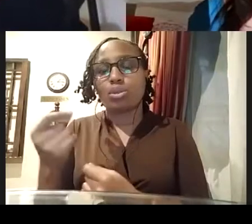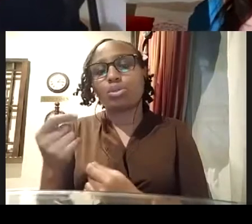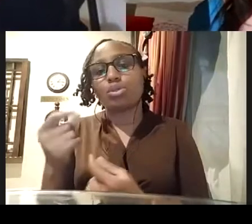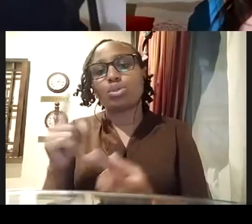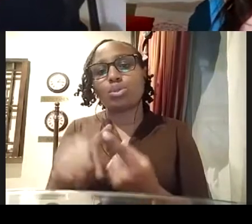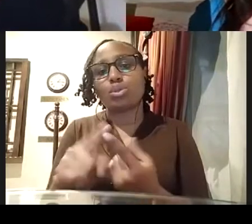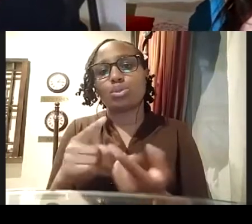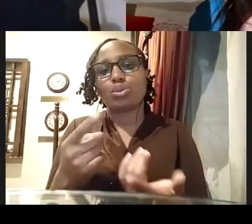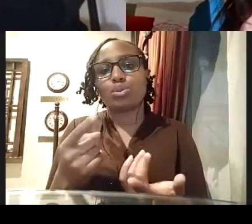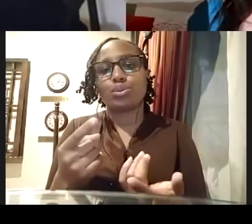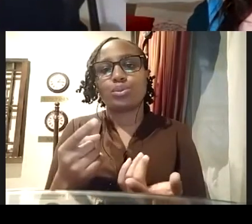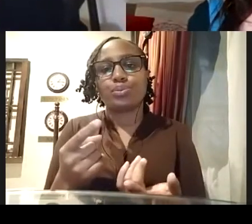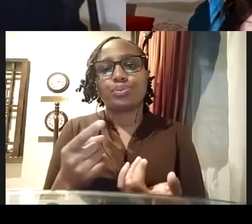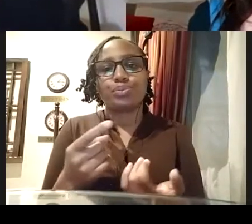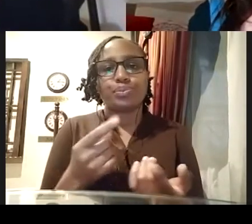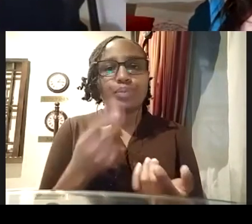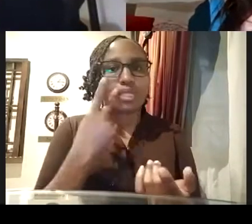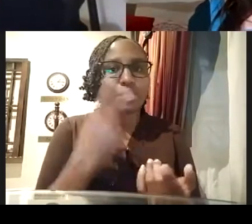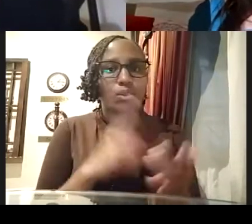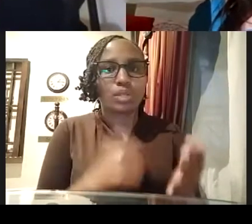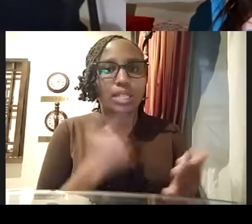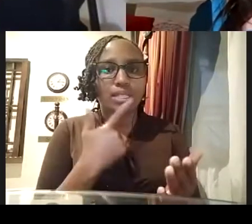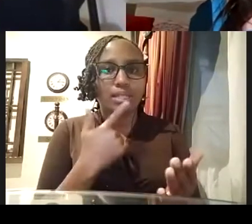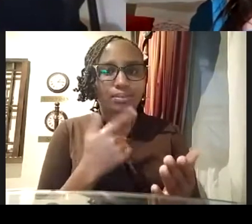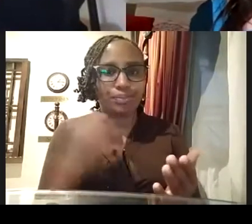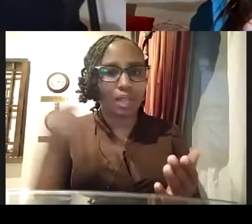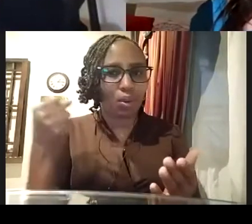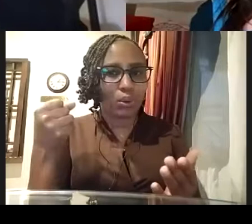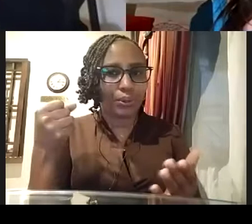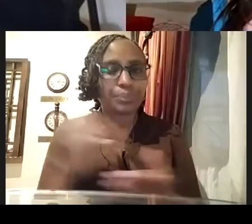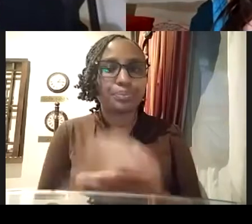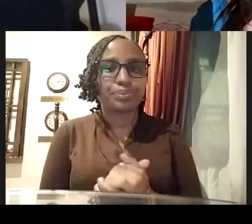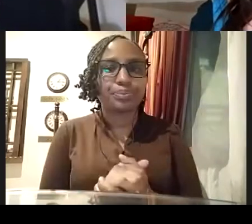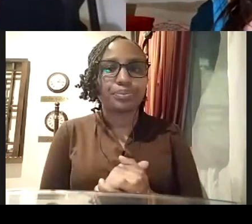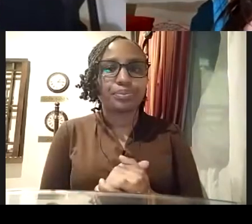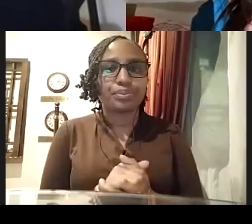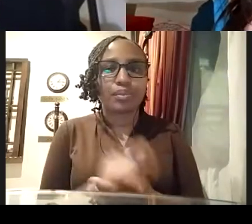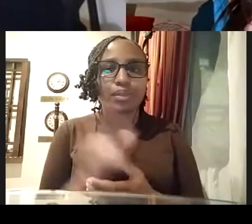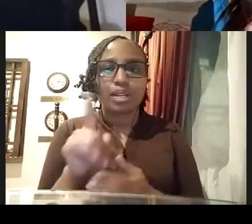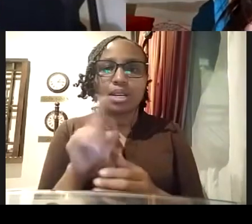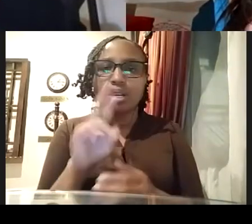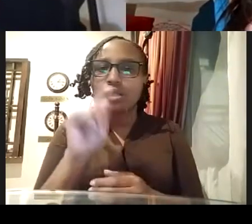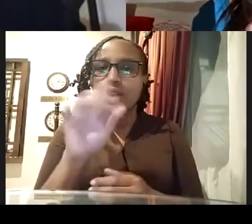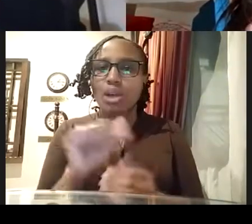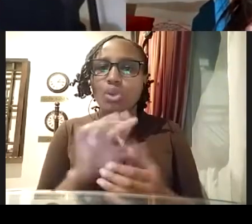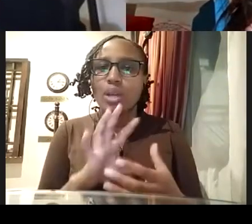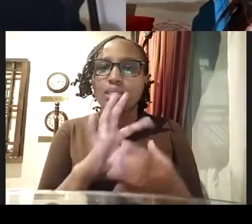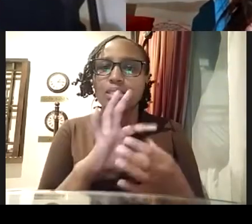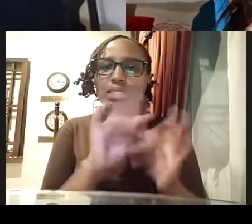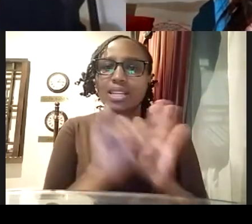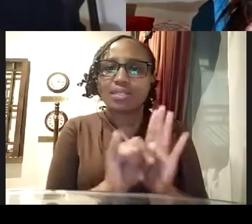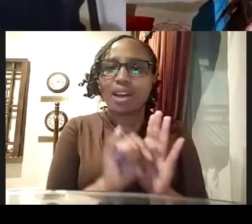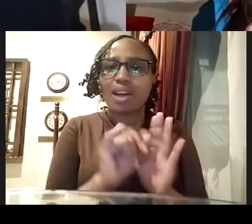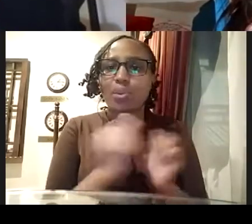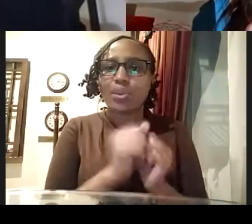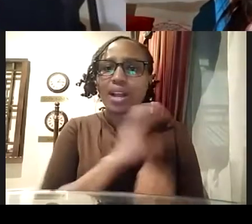brilliant what someone said. Hang on a wee sec. Someone said, the more you read it, you identify so much with the characters and situations. And you're like,